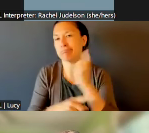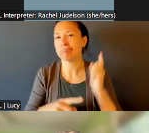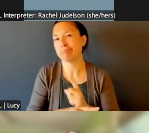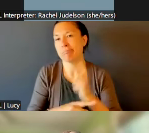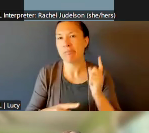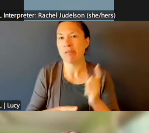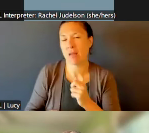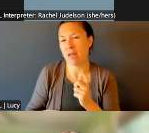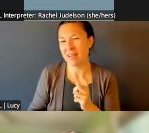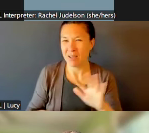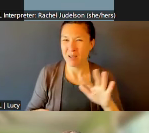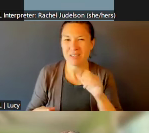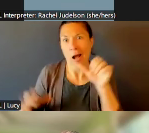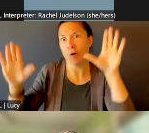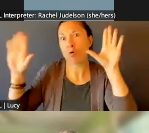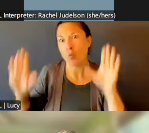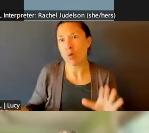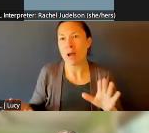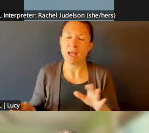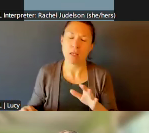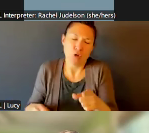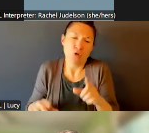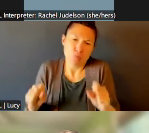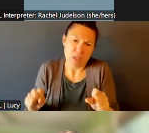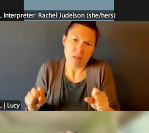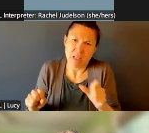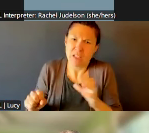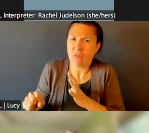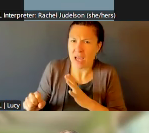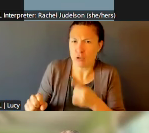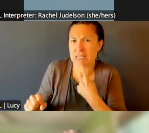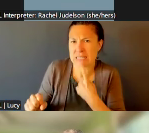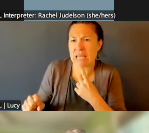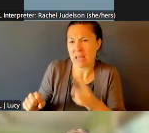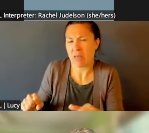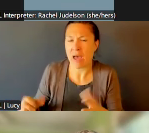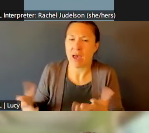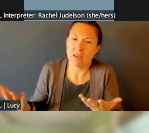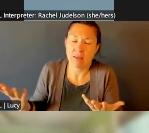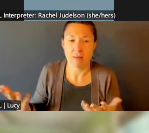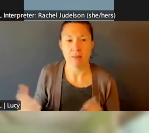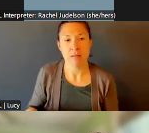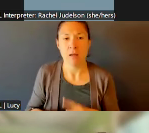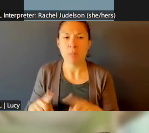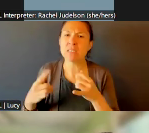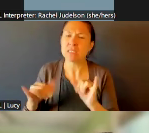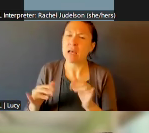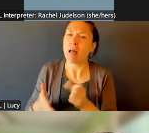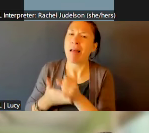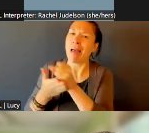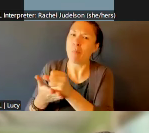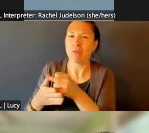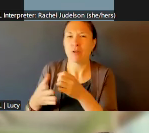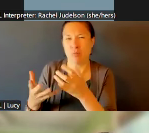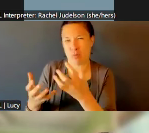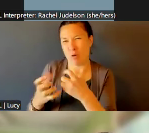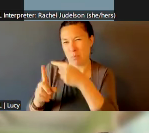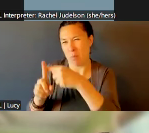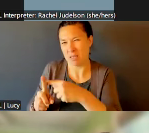constructive kind of way. And I guess to sum it all up, what we'd say is use the golden rule, which is if you were